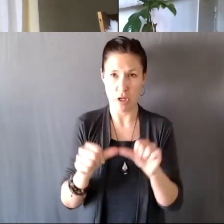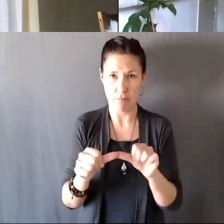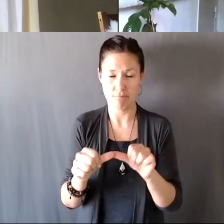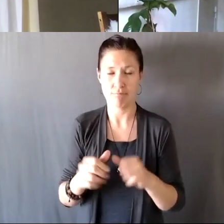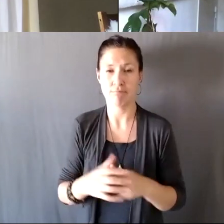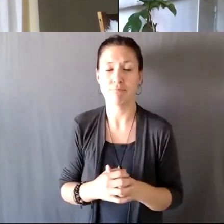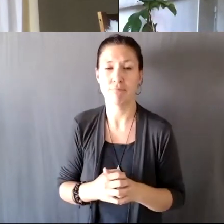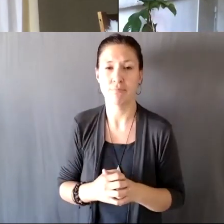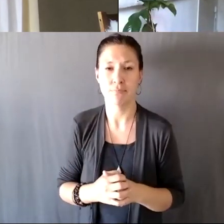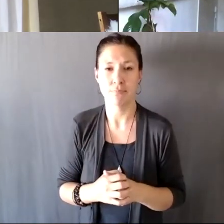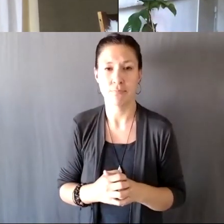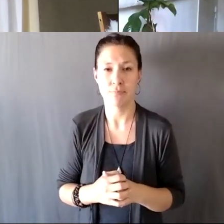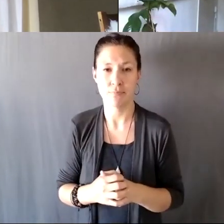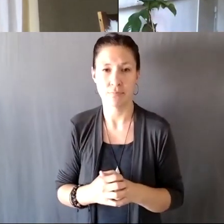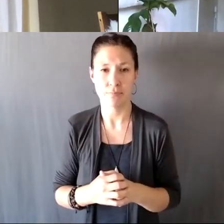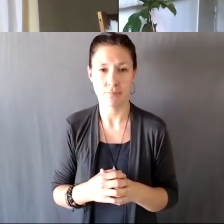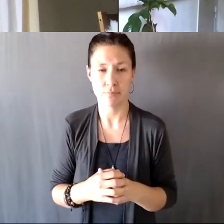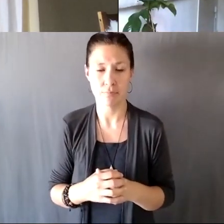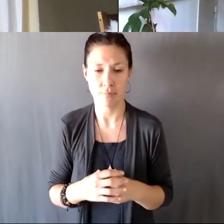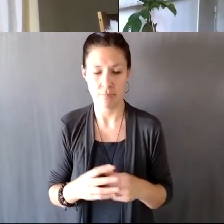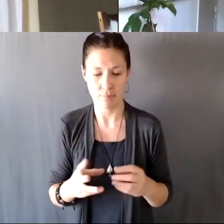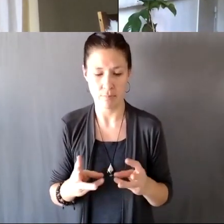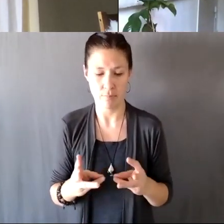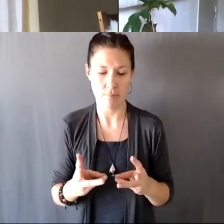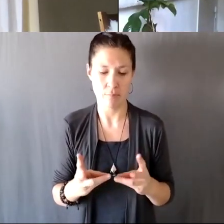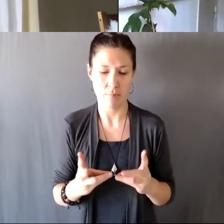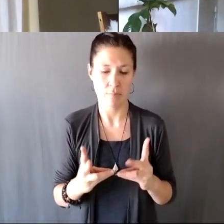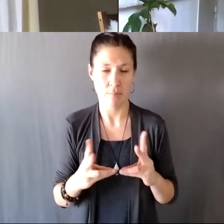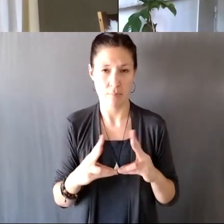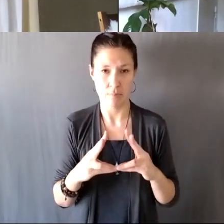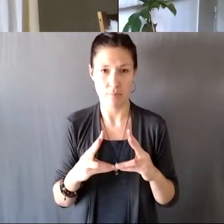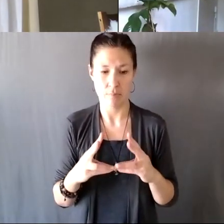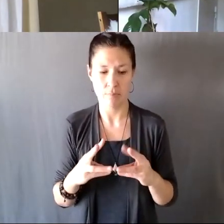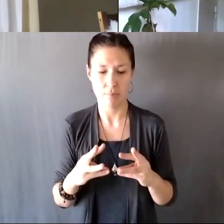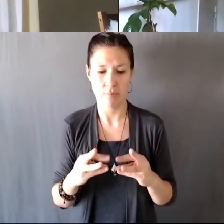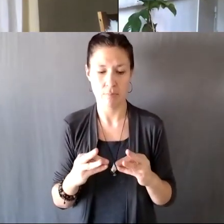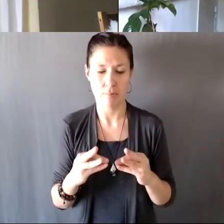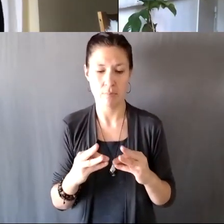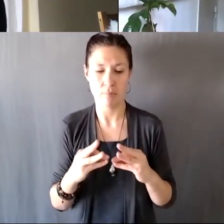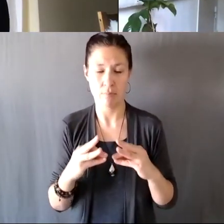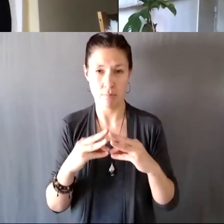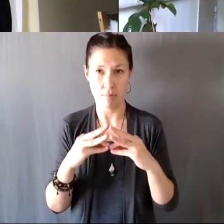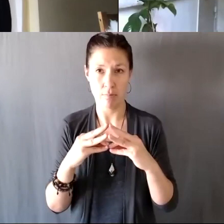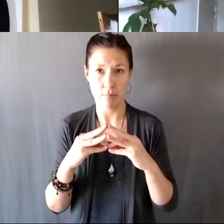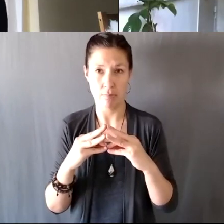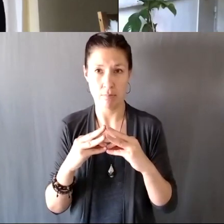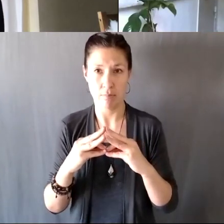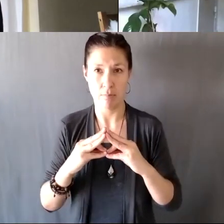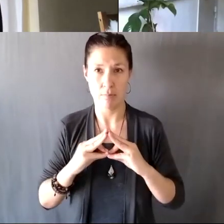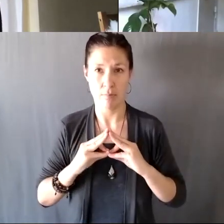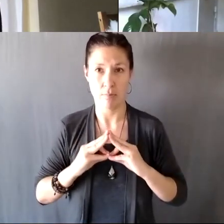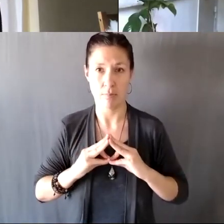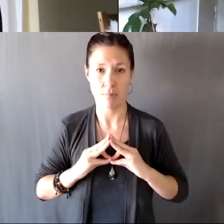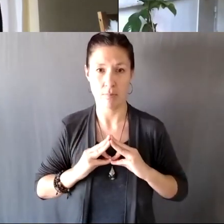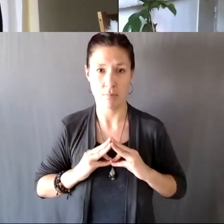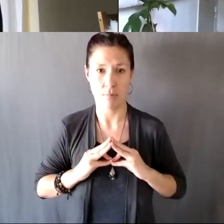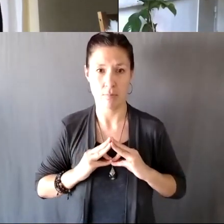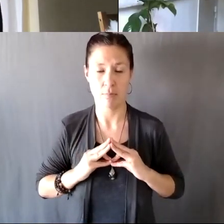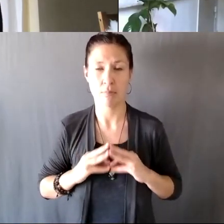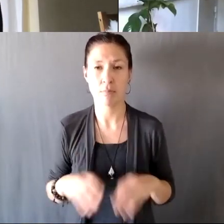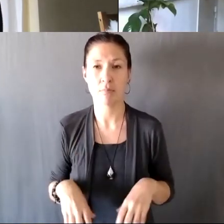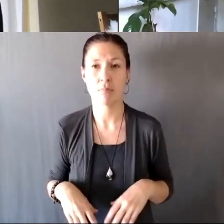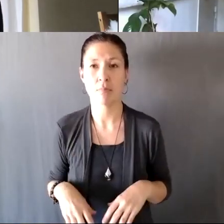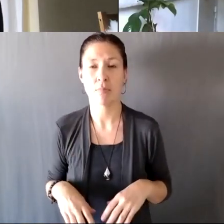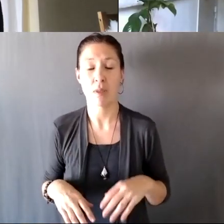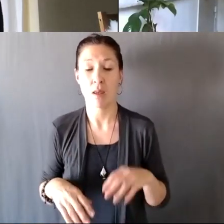to the lotus mudra and gather the fire back to the heart and